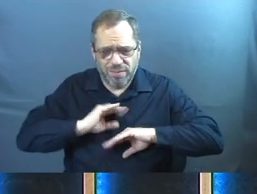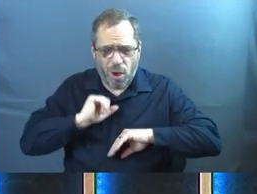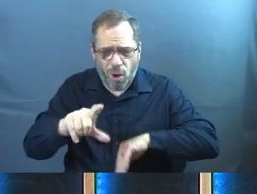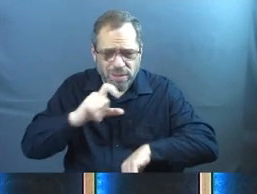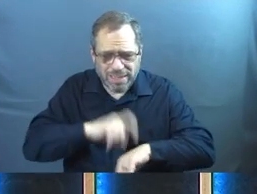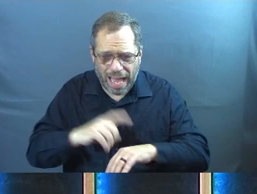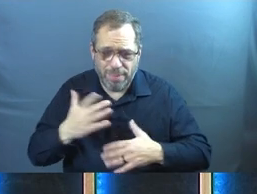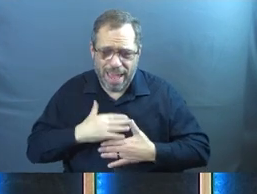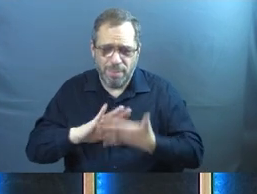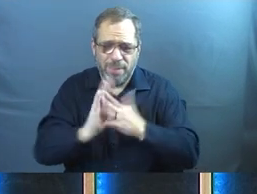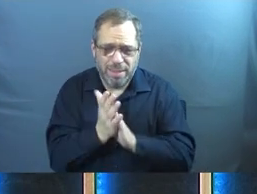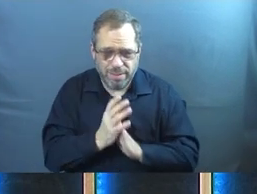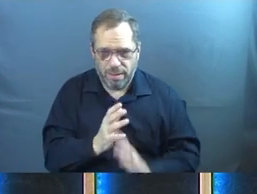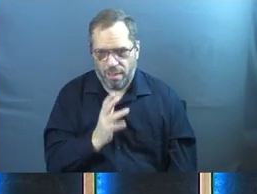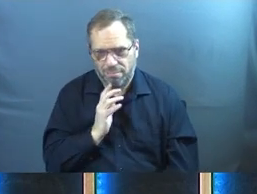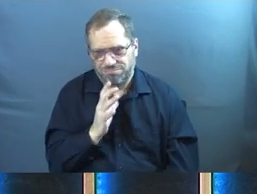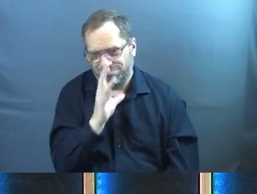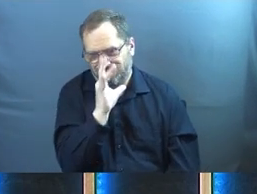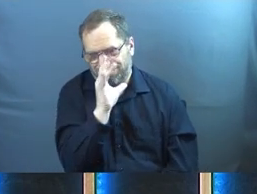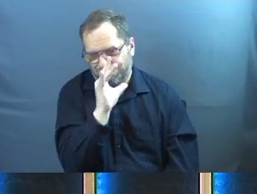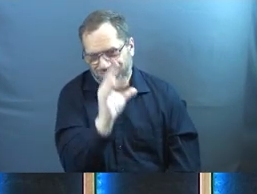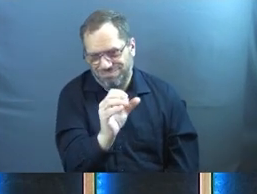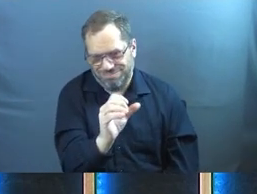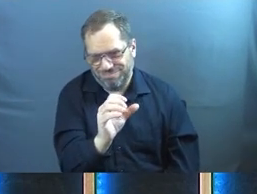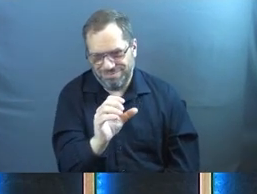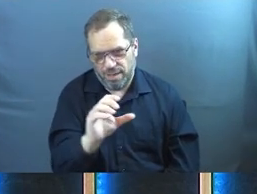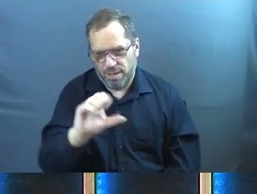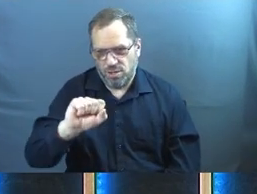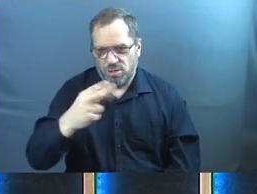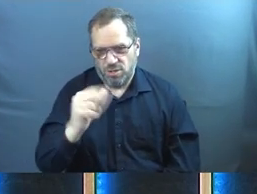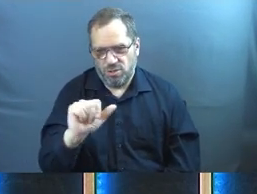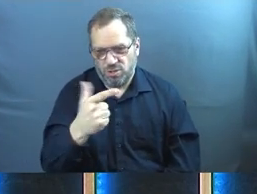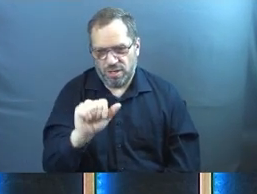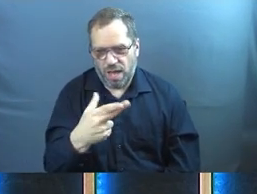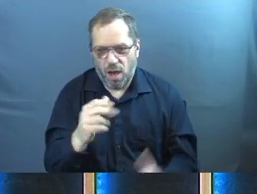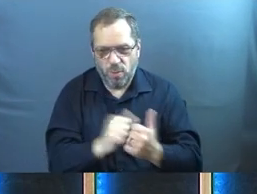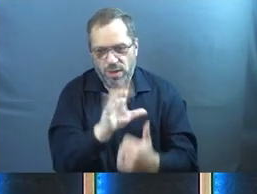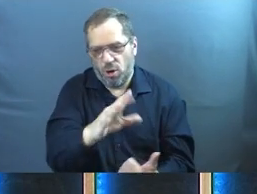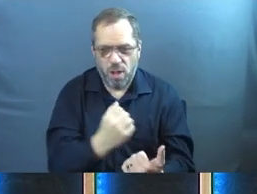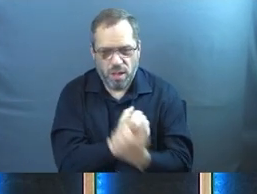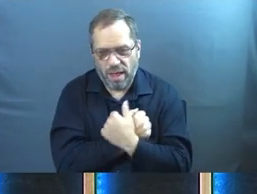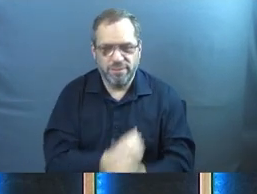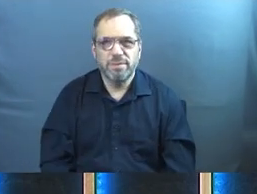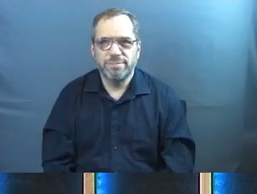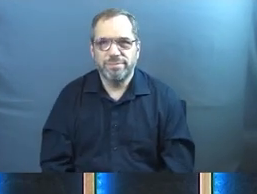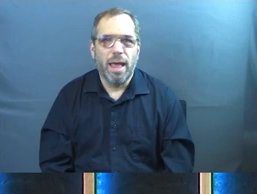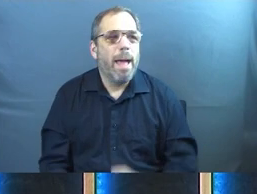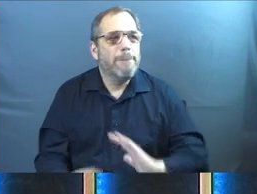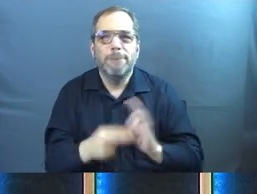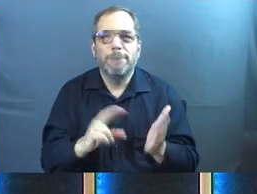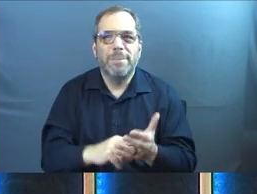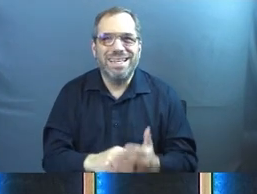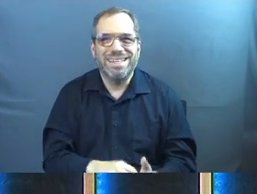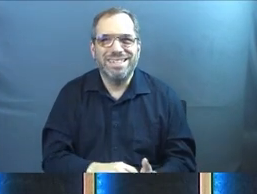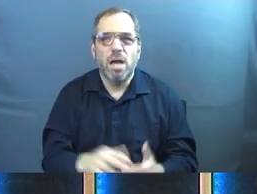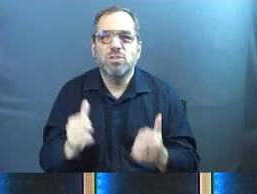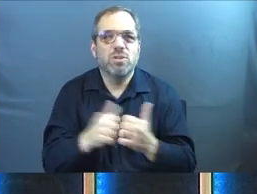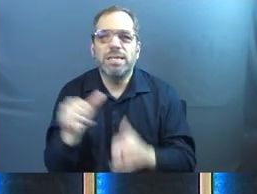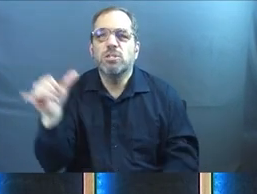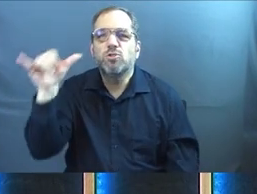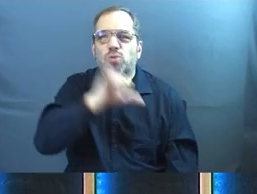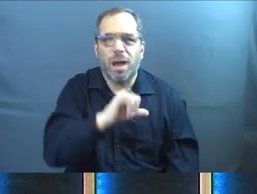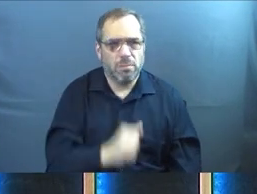always. May you ever be intoxicated, shagah, with her love." Literally means to be drunk with